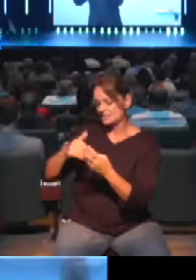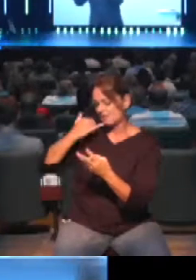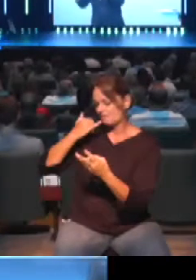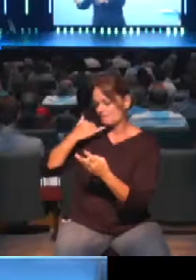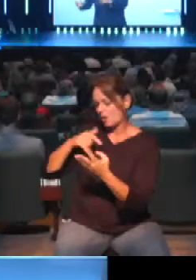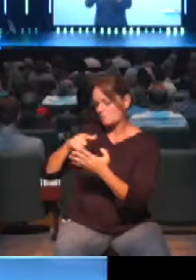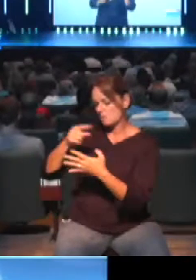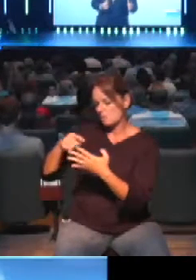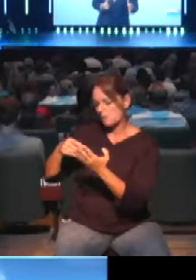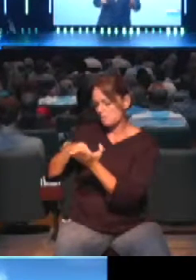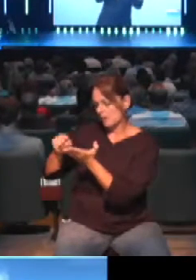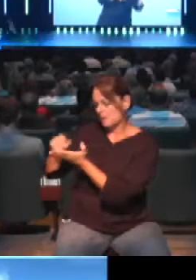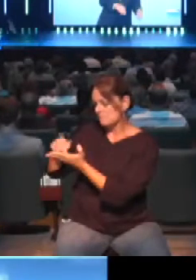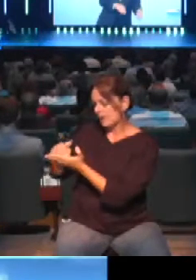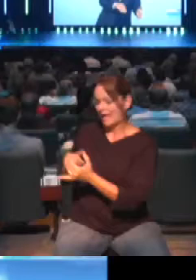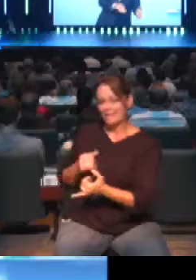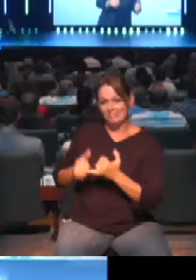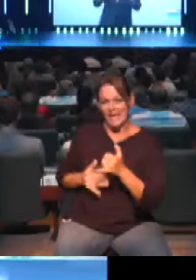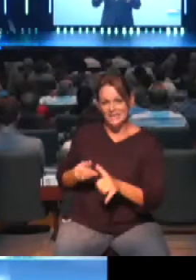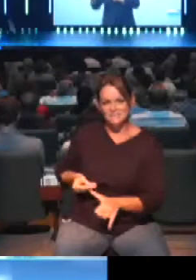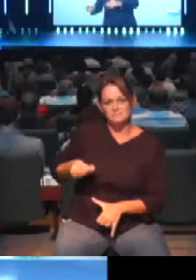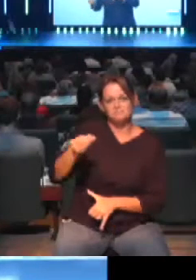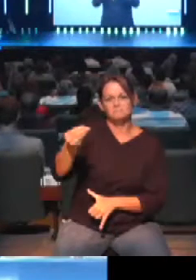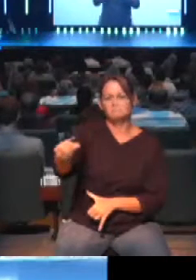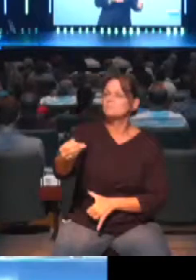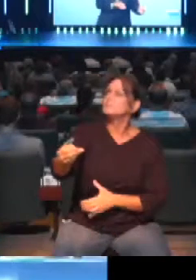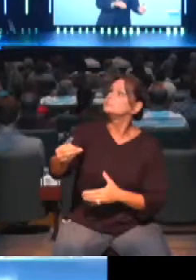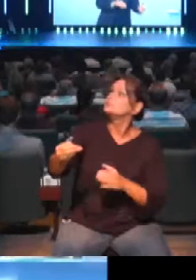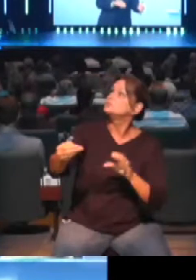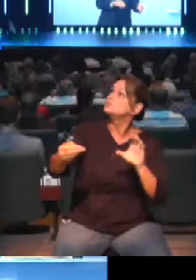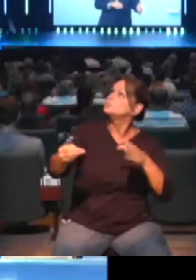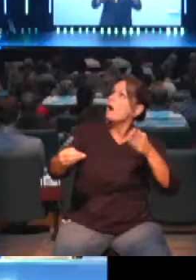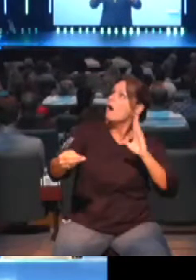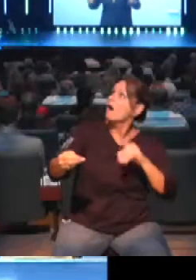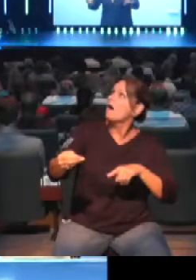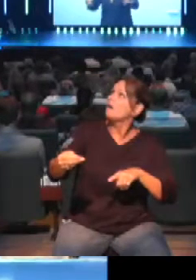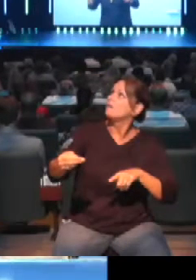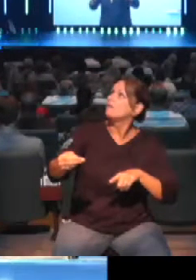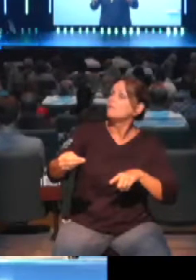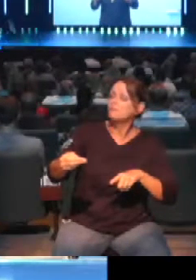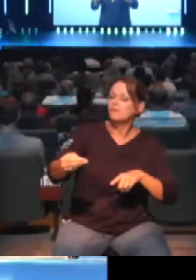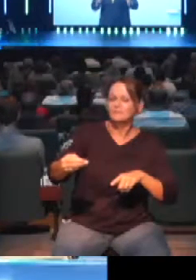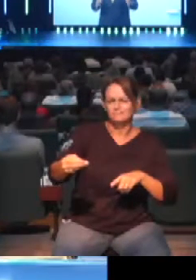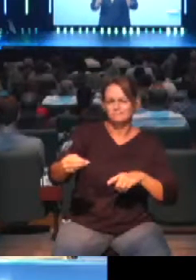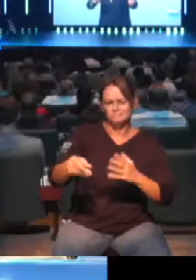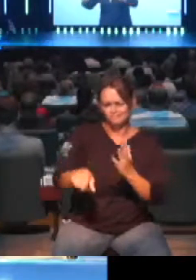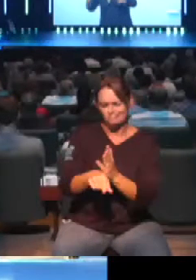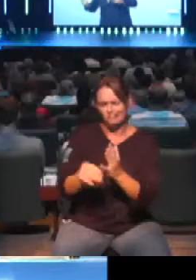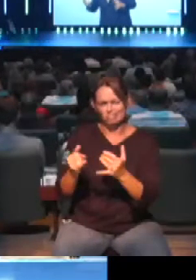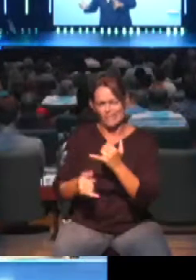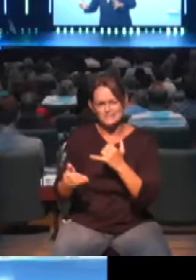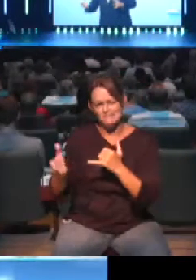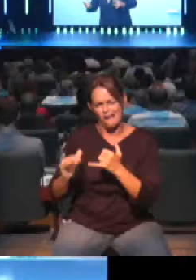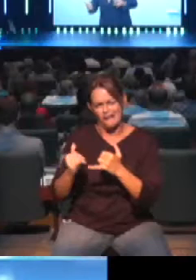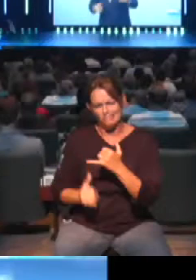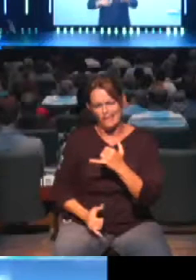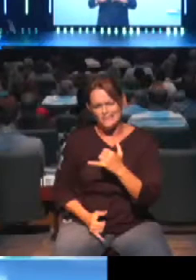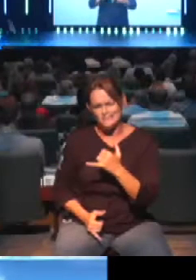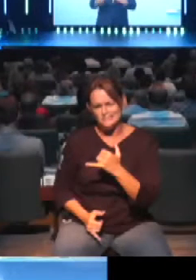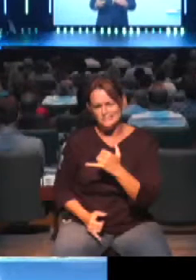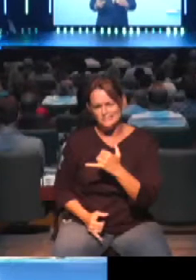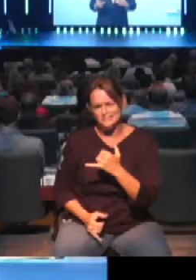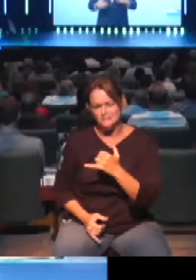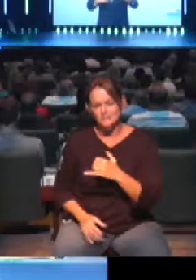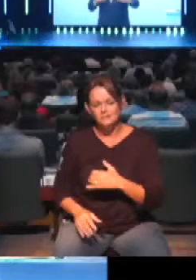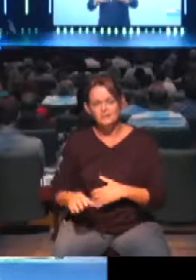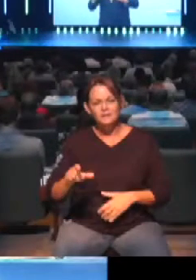when your sheep has a lamb, give me the first one. See, it takes faith to give the first one. He didn't say, wait until your sheep has 10 lambs and then give